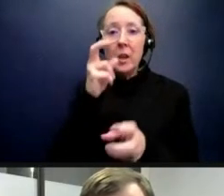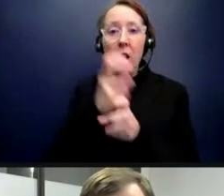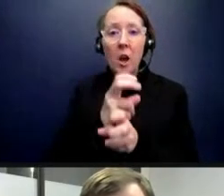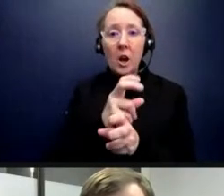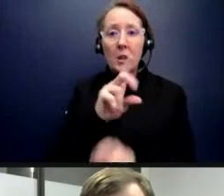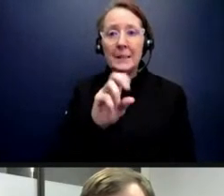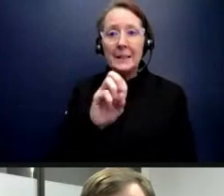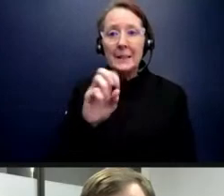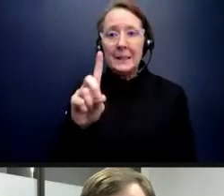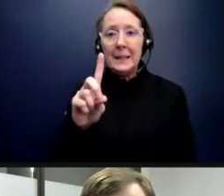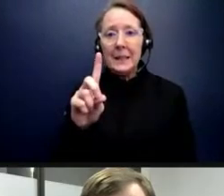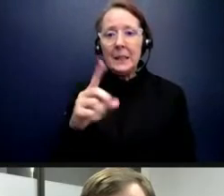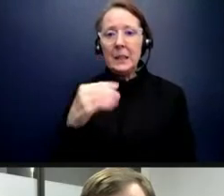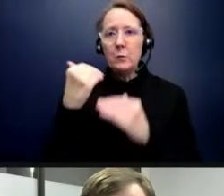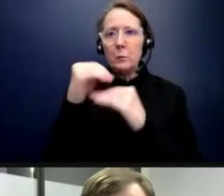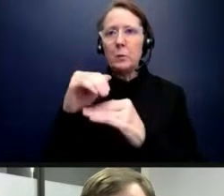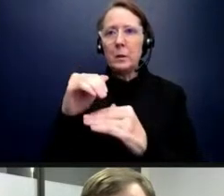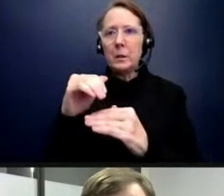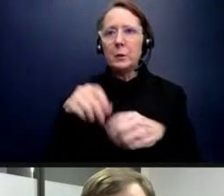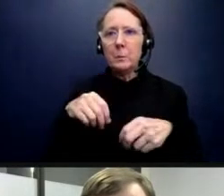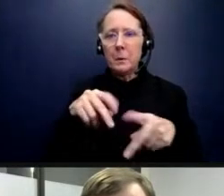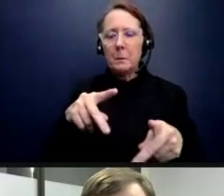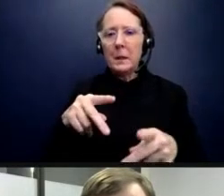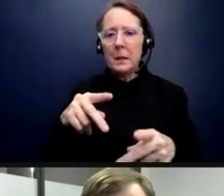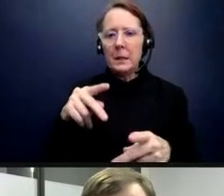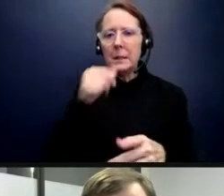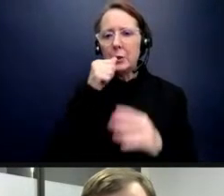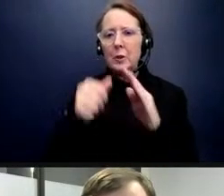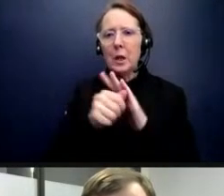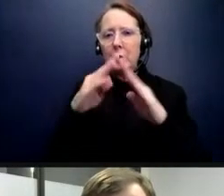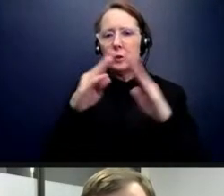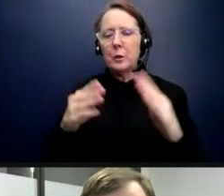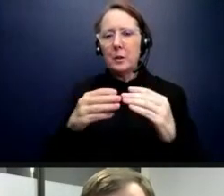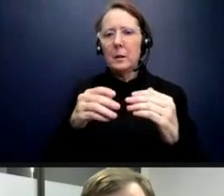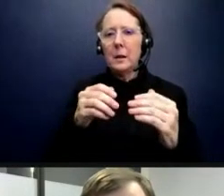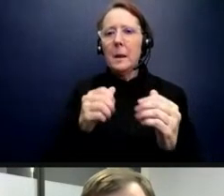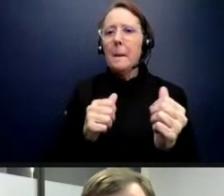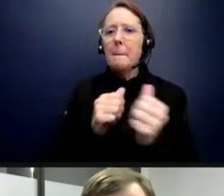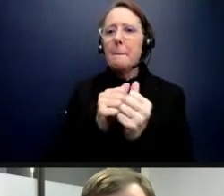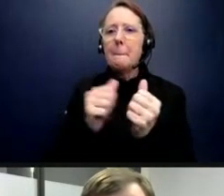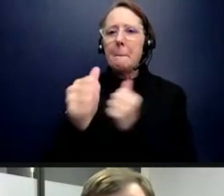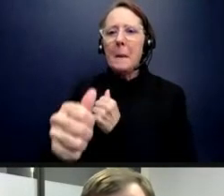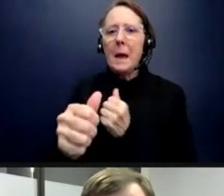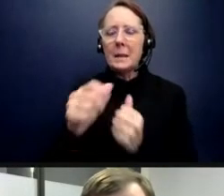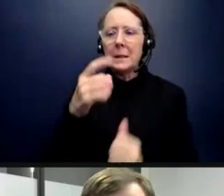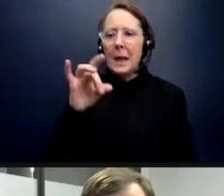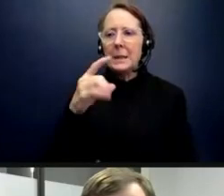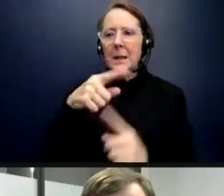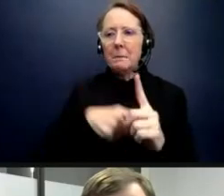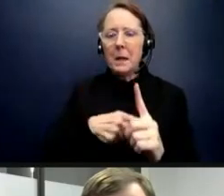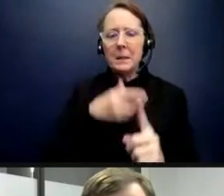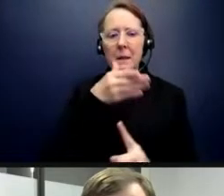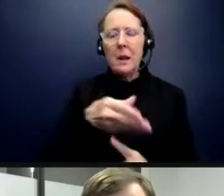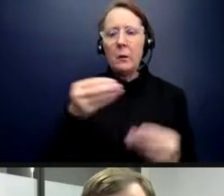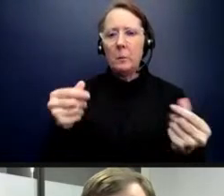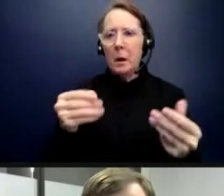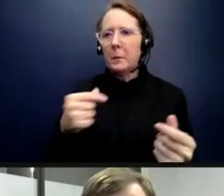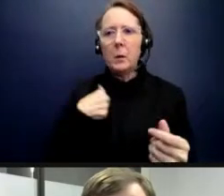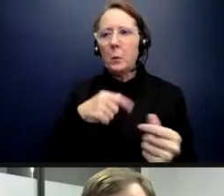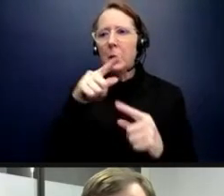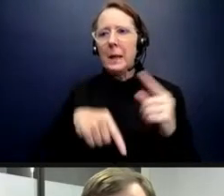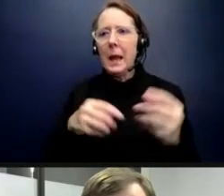on the allowance of sheltering beyond 18 months at that property. And so we're unable to expend that service at that